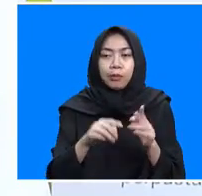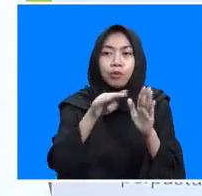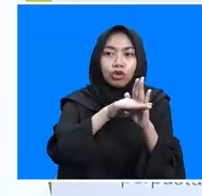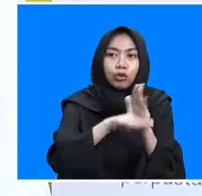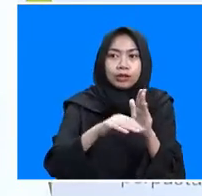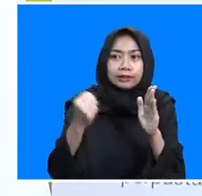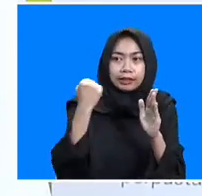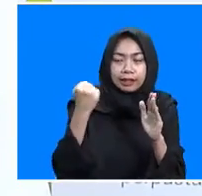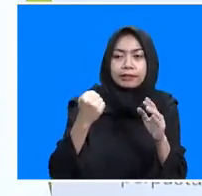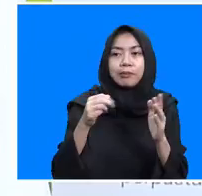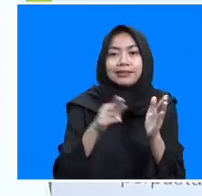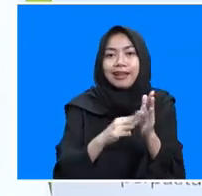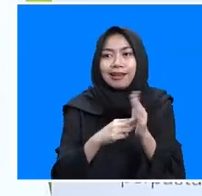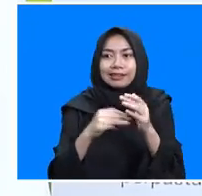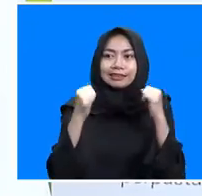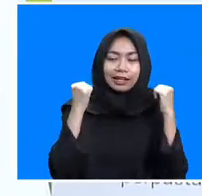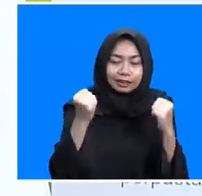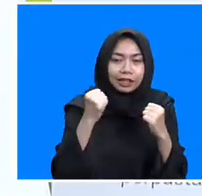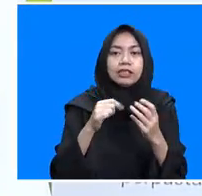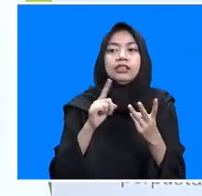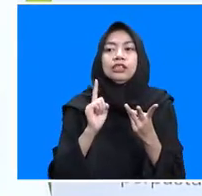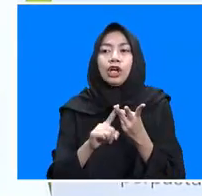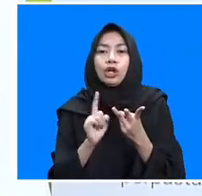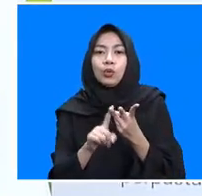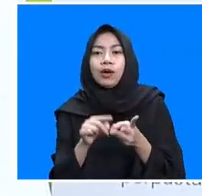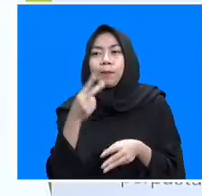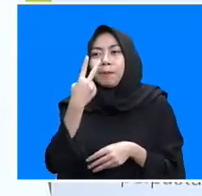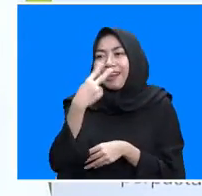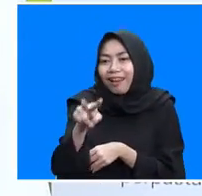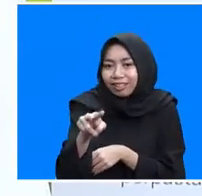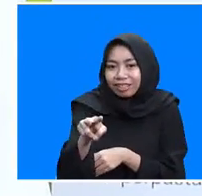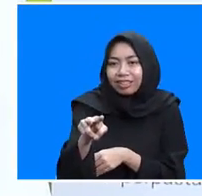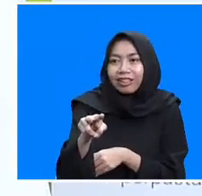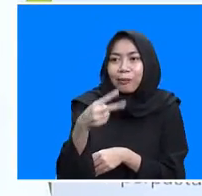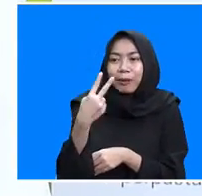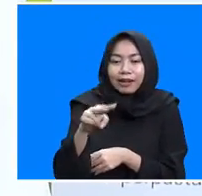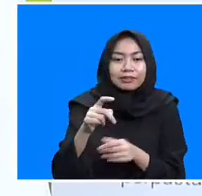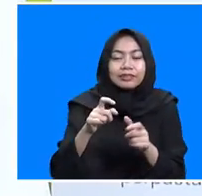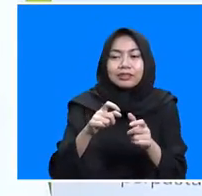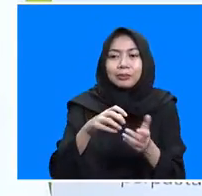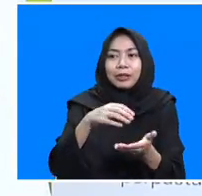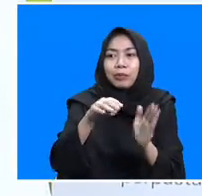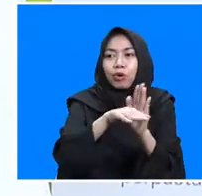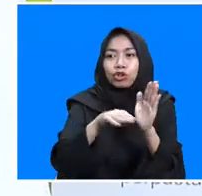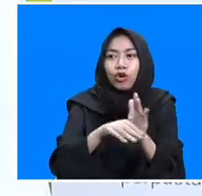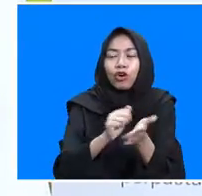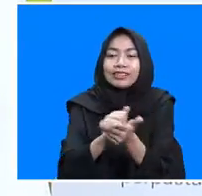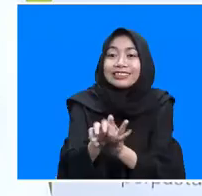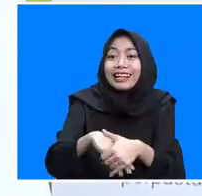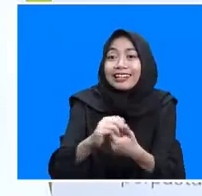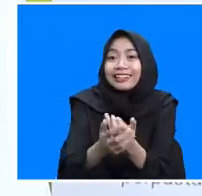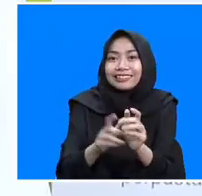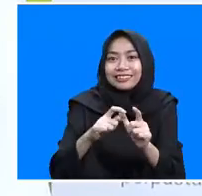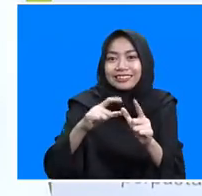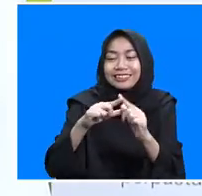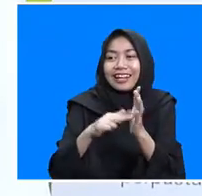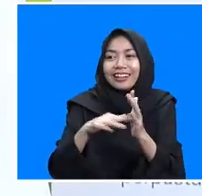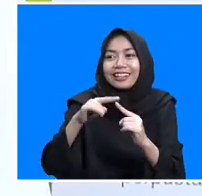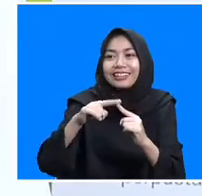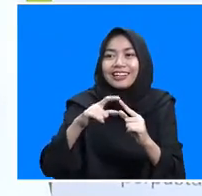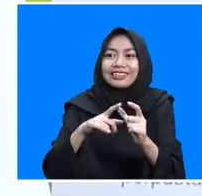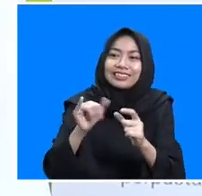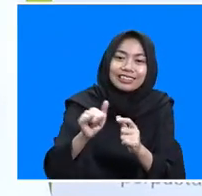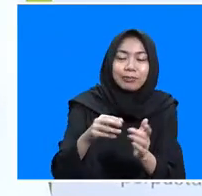setting, but it's also about recognizing the emotional and social impacts of the